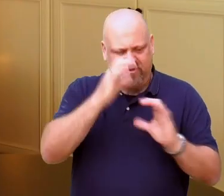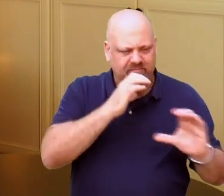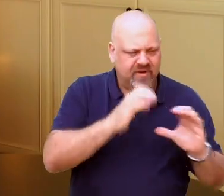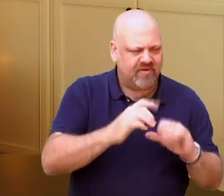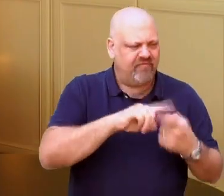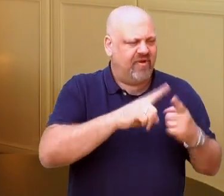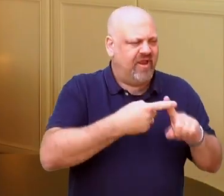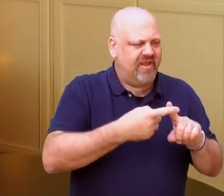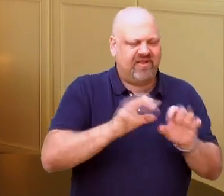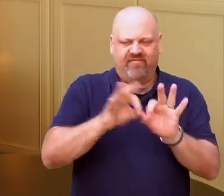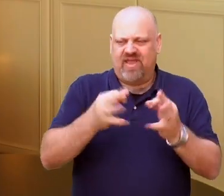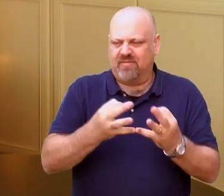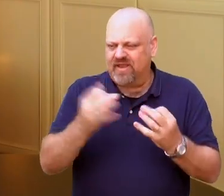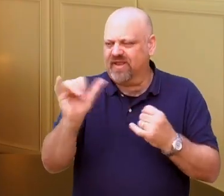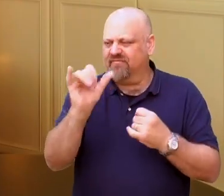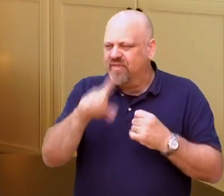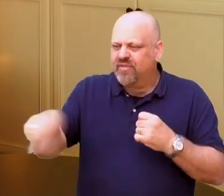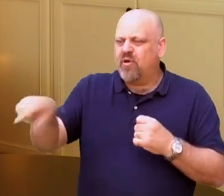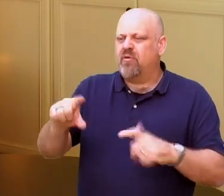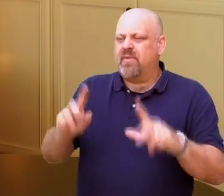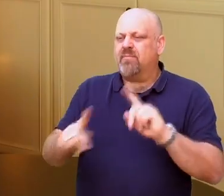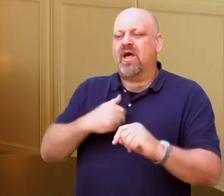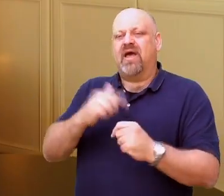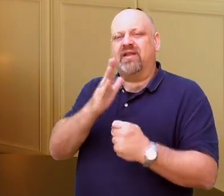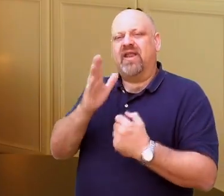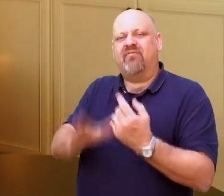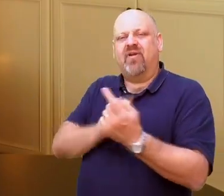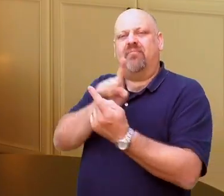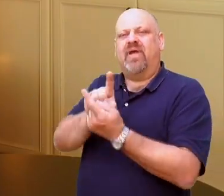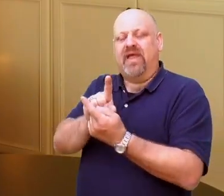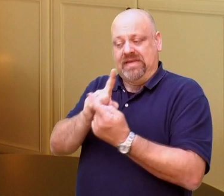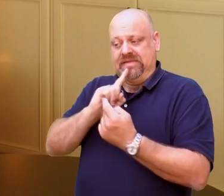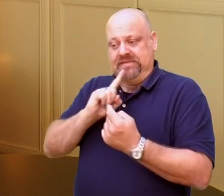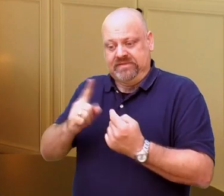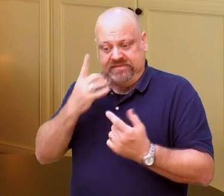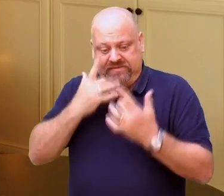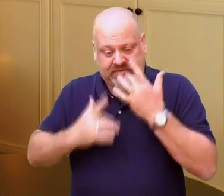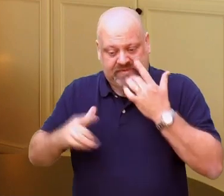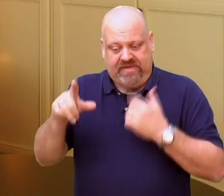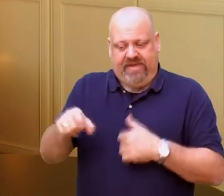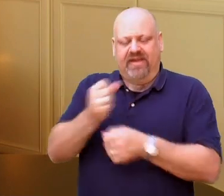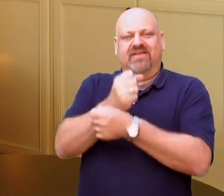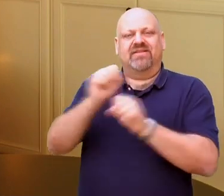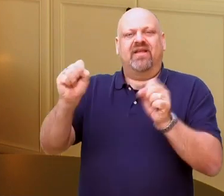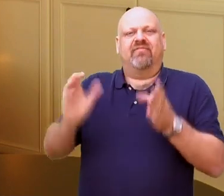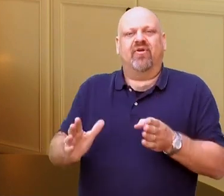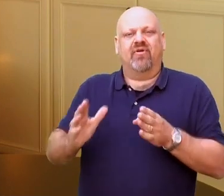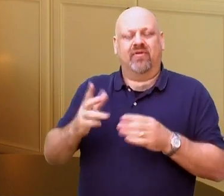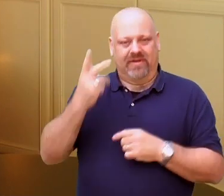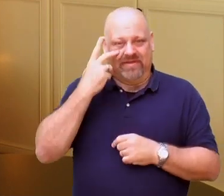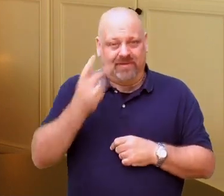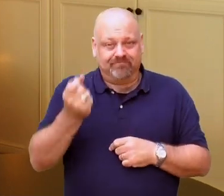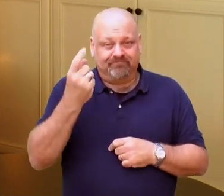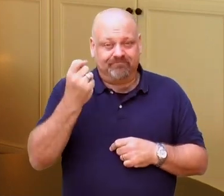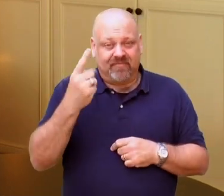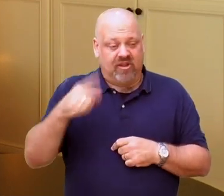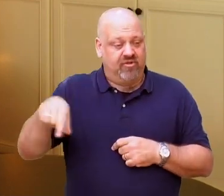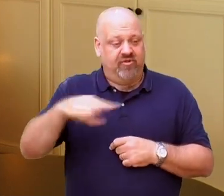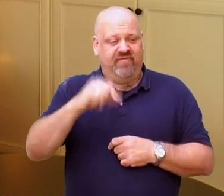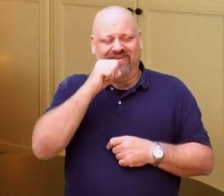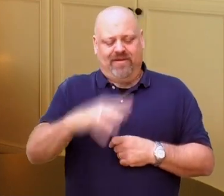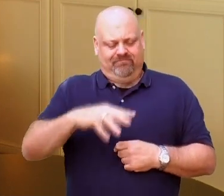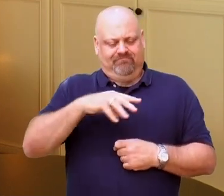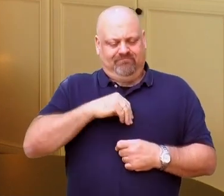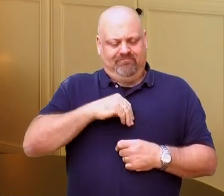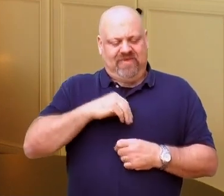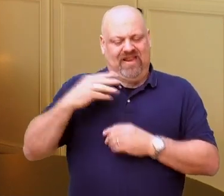my family, and even to those I've never met who desperately need the Savior? You see, if you haven't